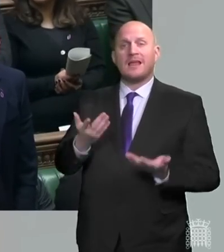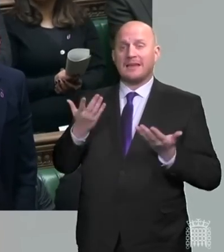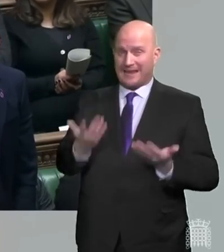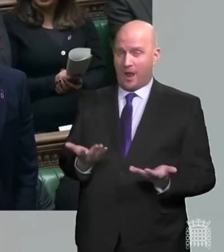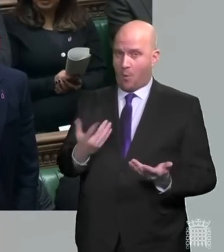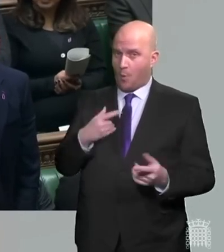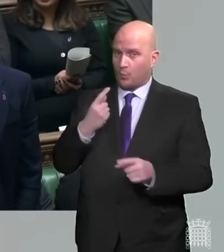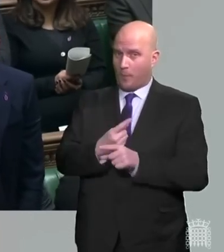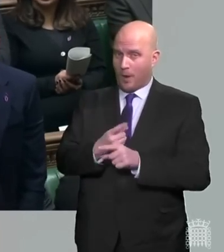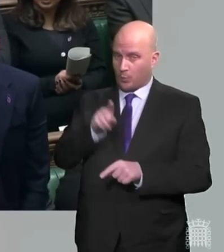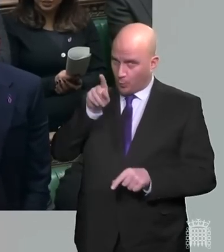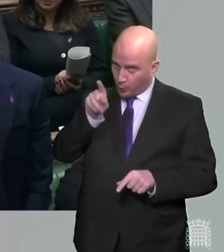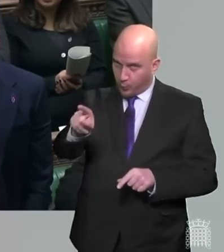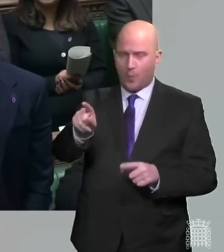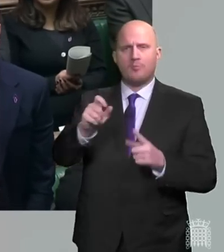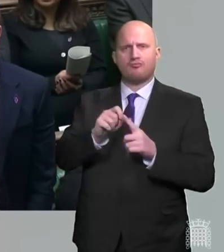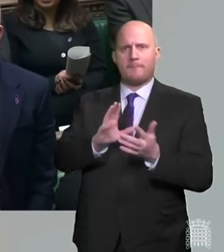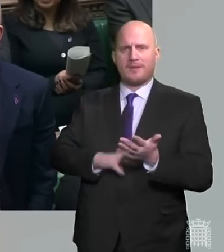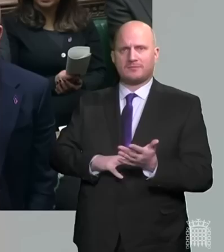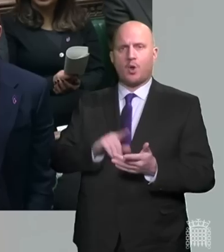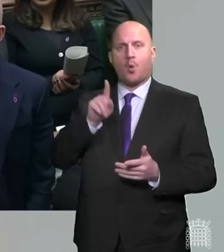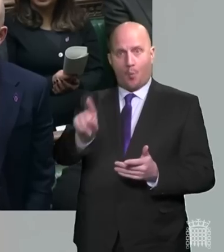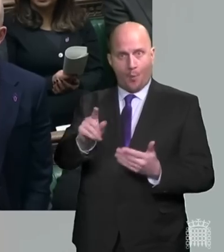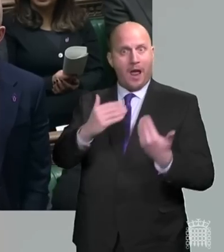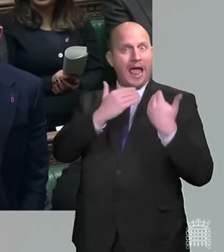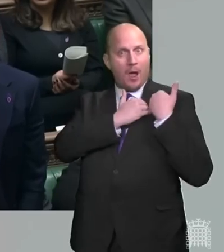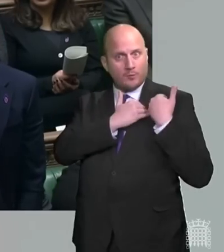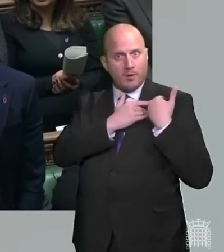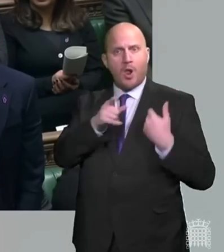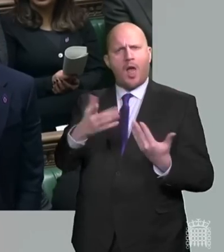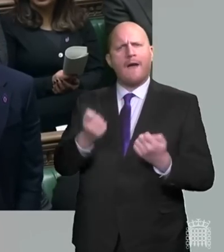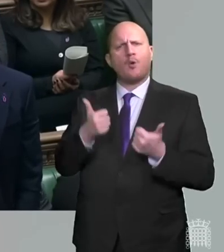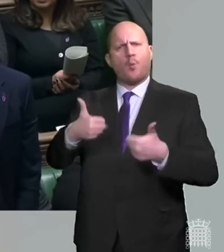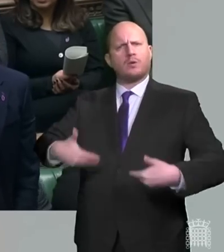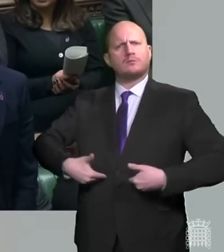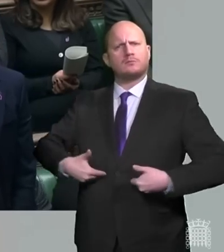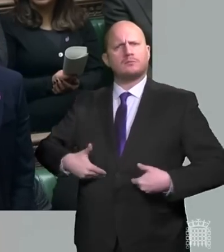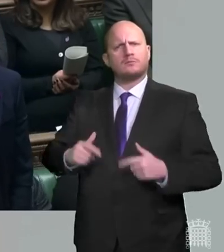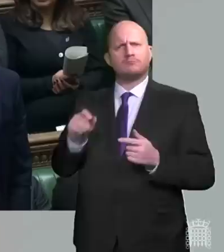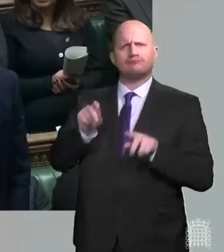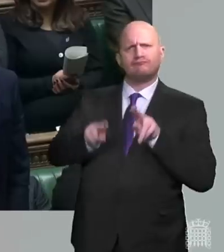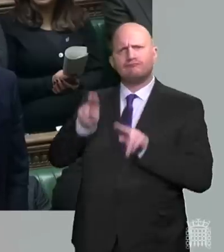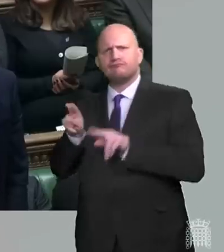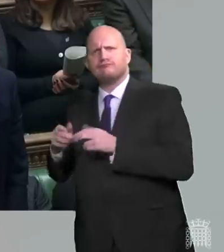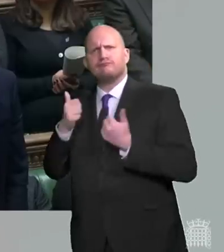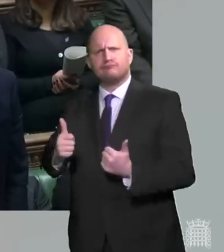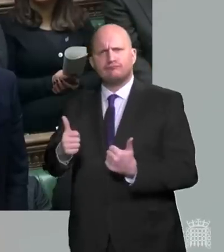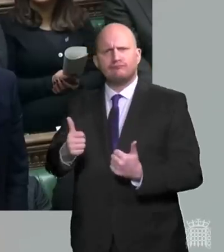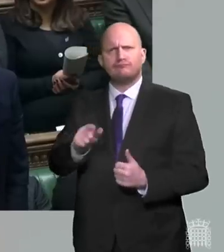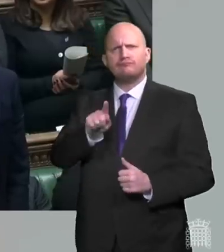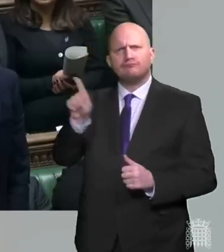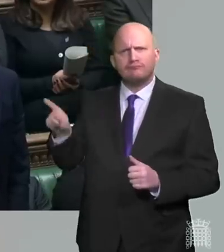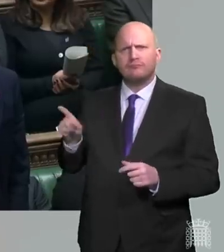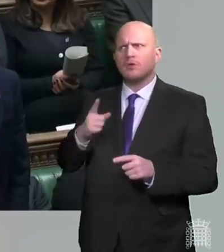integrity and accountability. After all, when there was questions about the Home Secretary, and concerns about her role in relation to